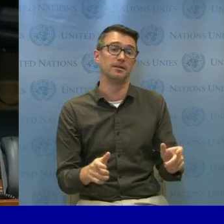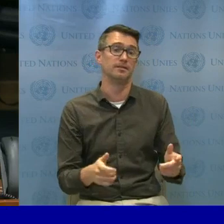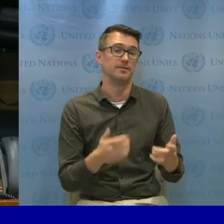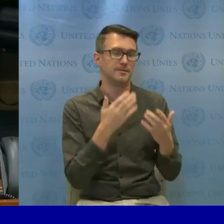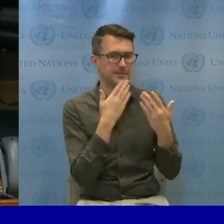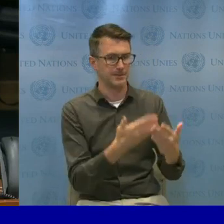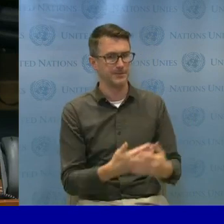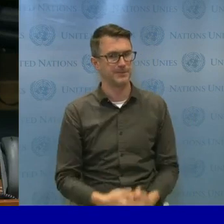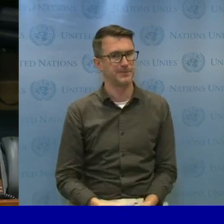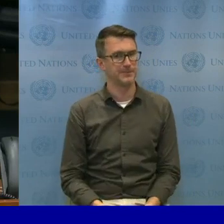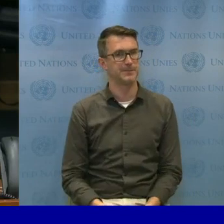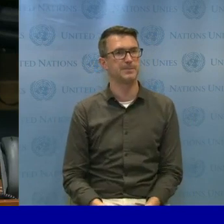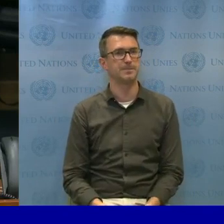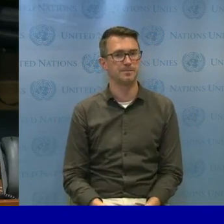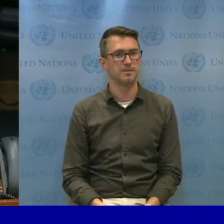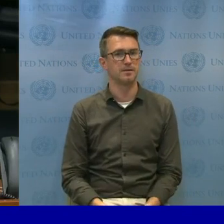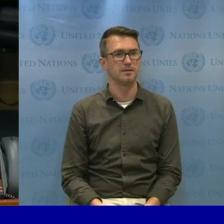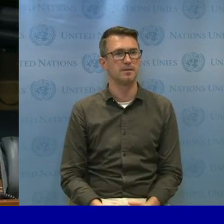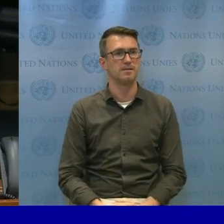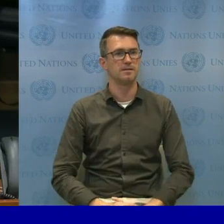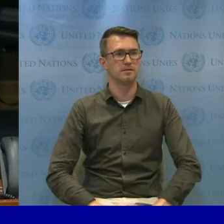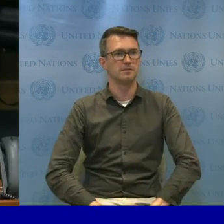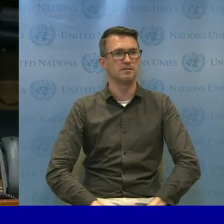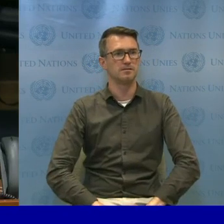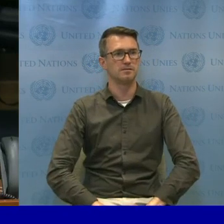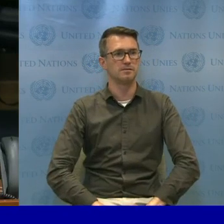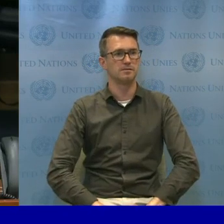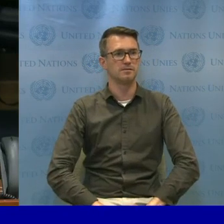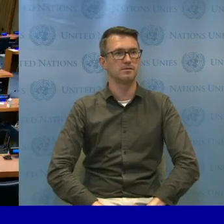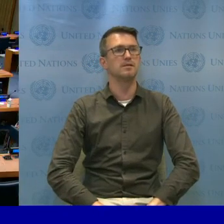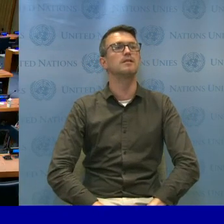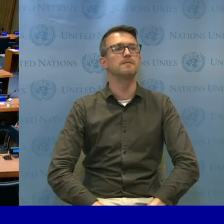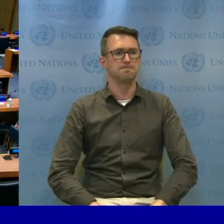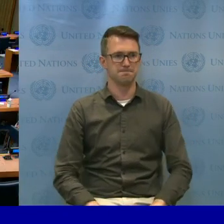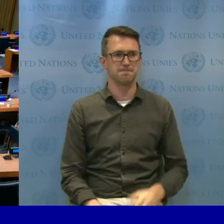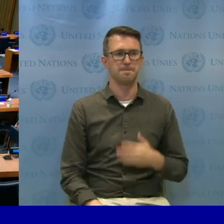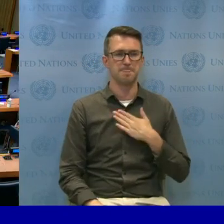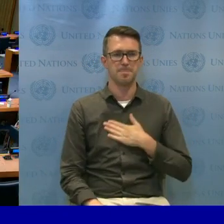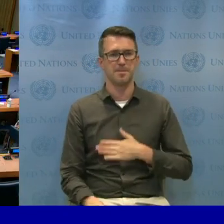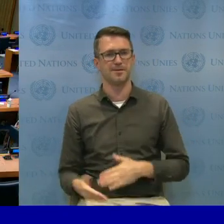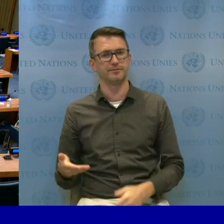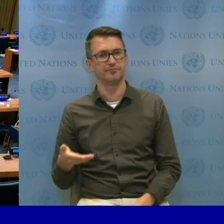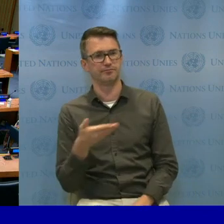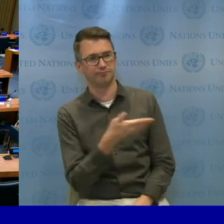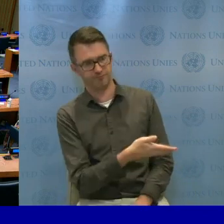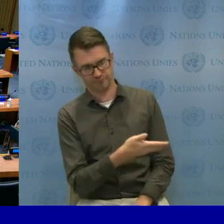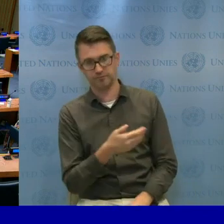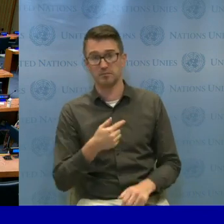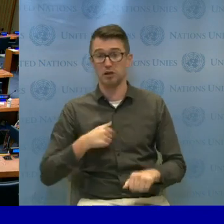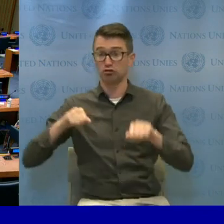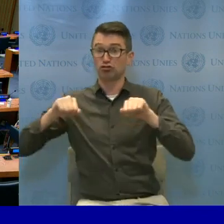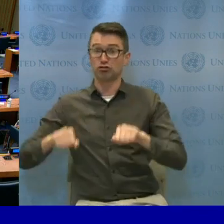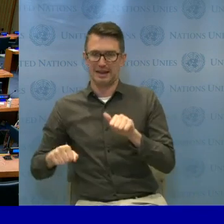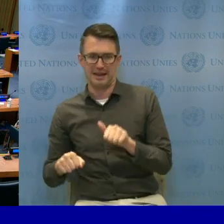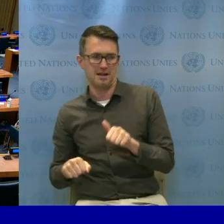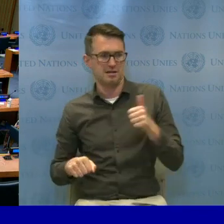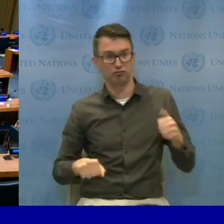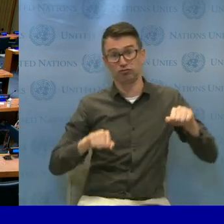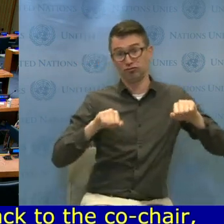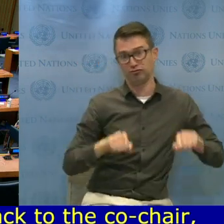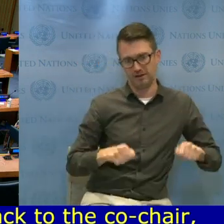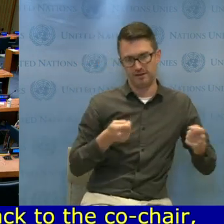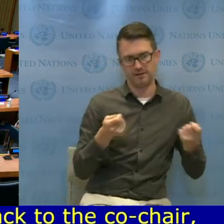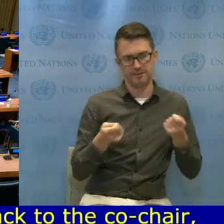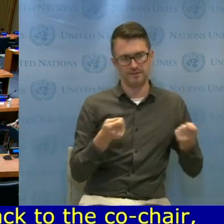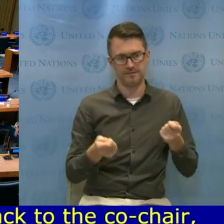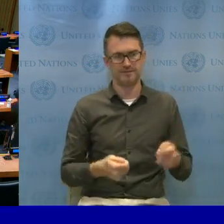I'll now pass the floor back to the co-chair, my other co-chair. Thank you very much. I think we could stay here and listen to